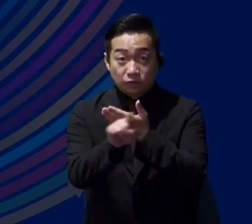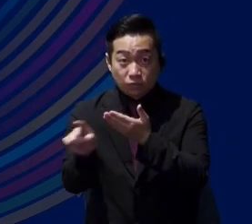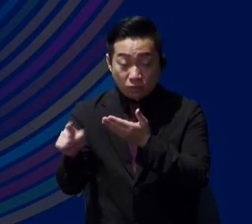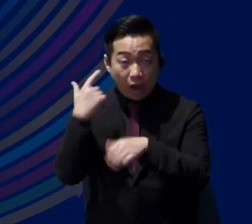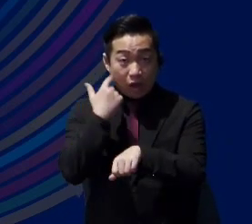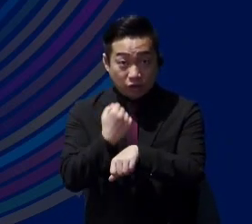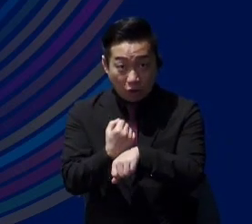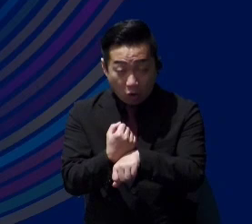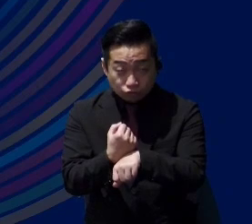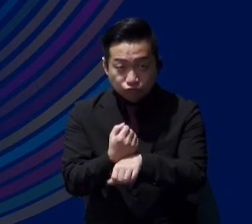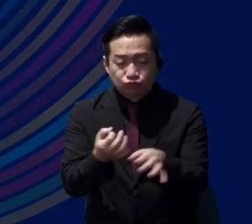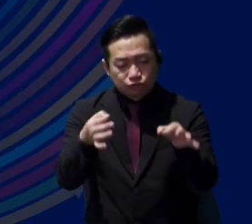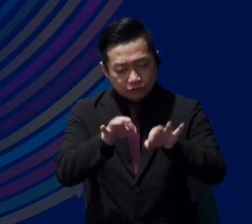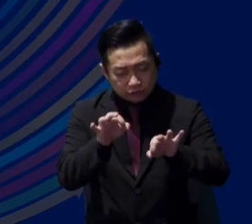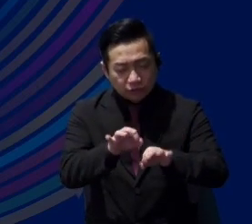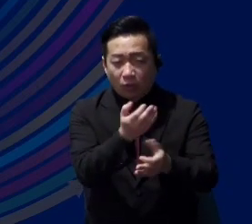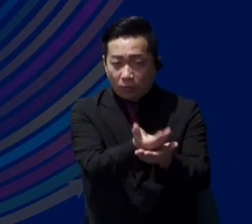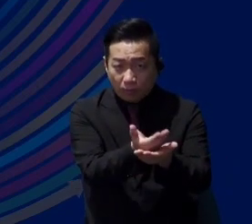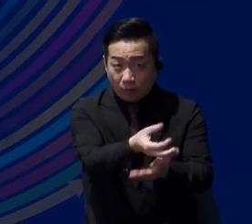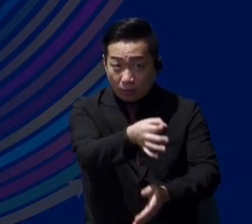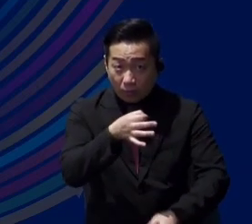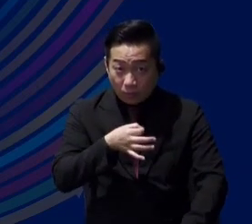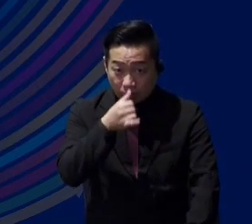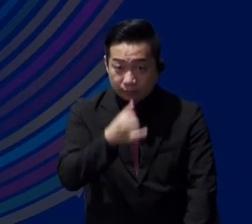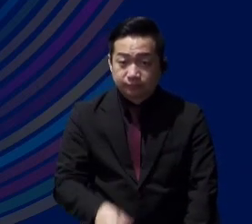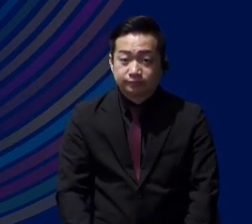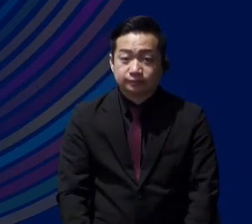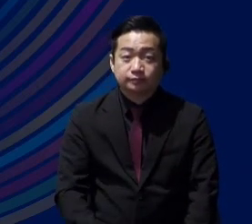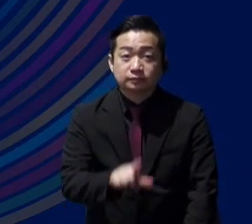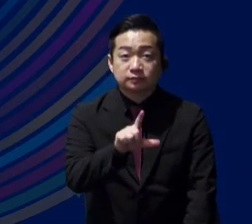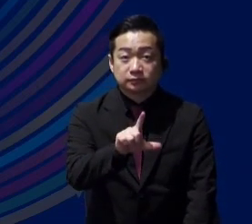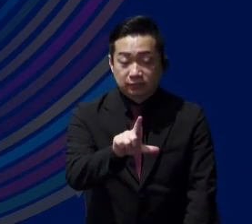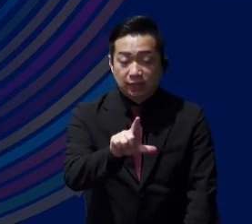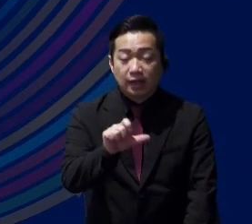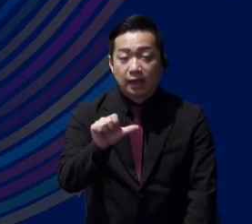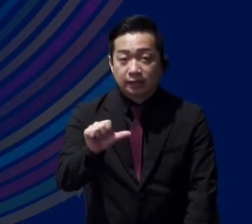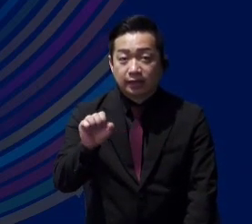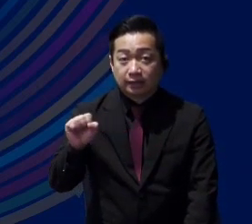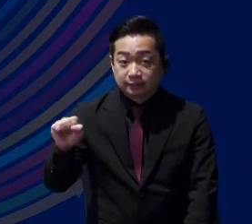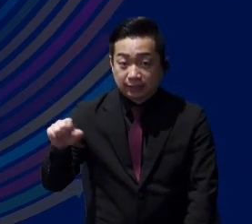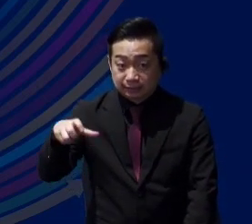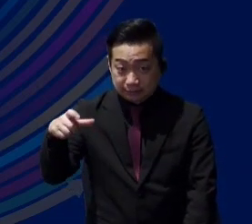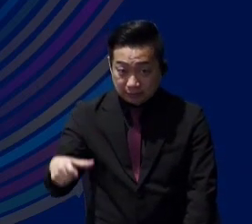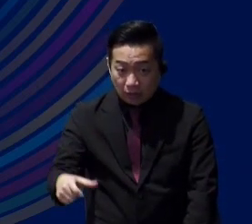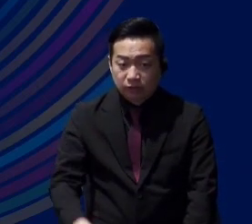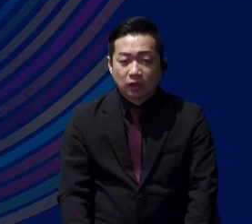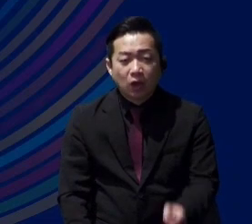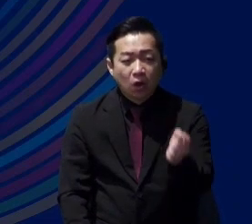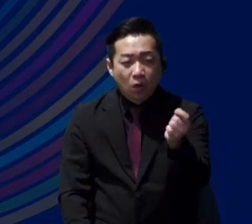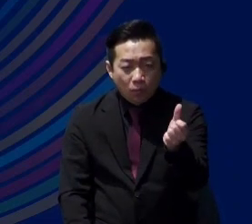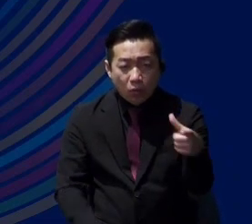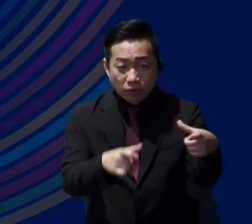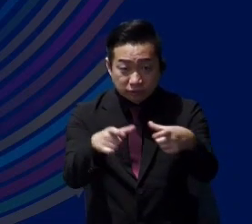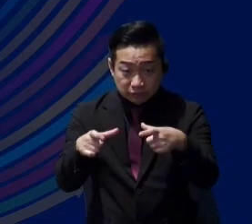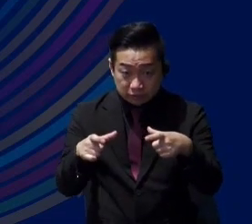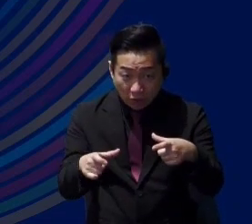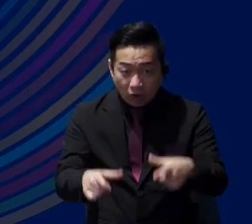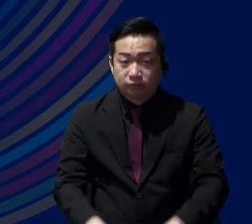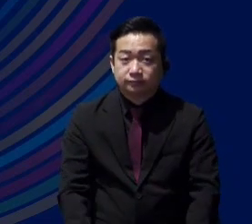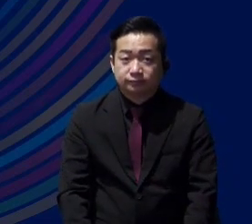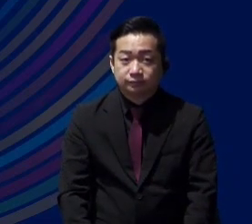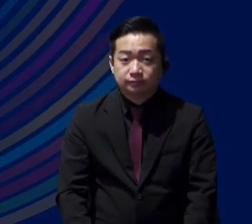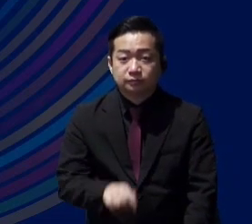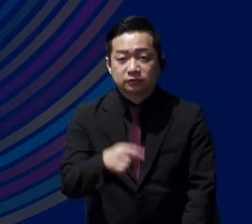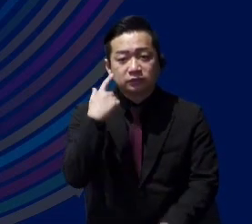area estimation, future health scenario, burden of